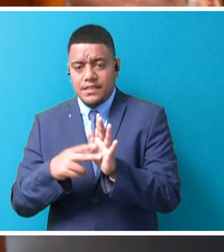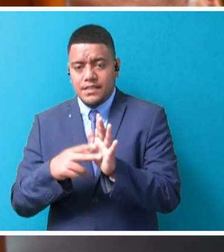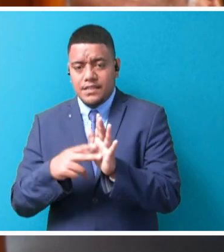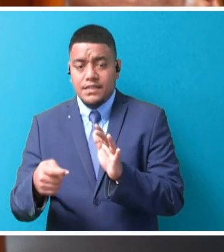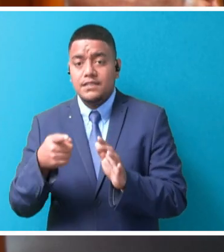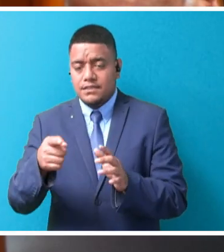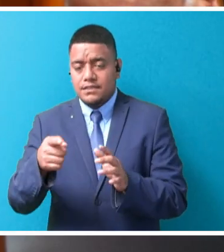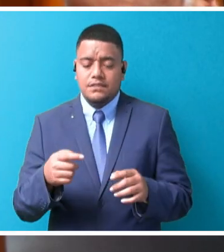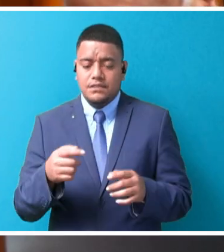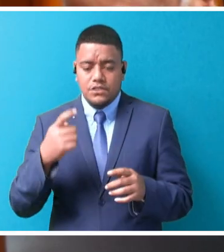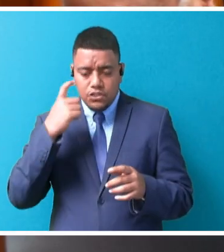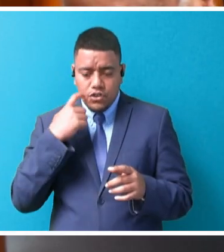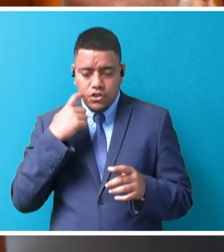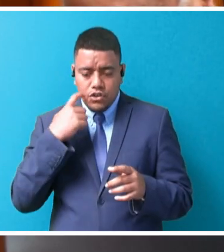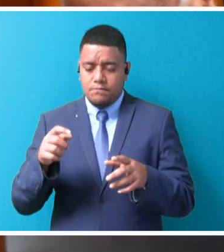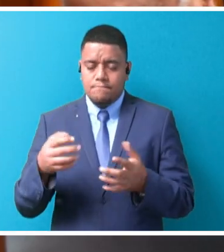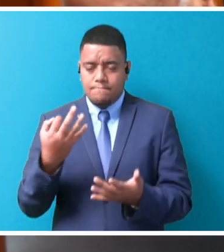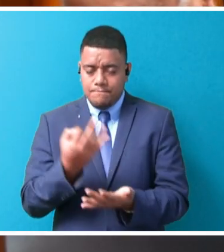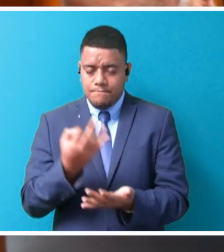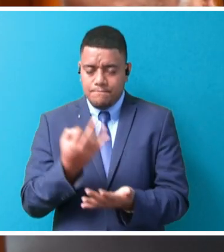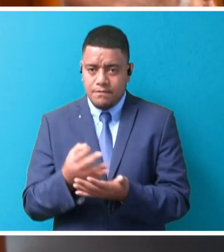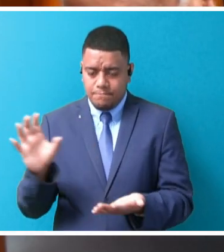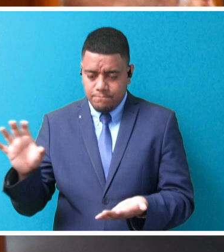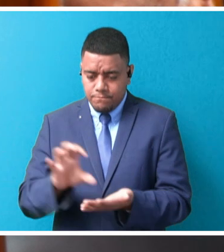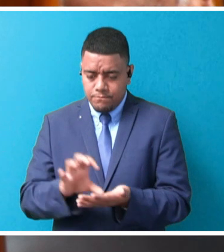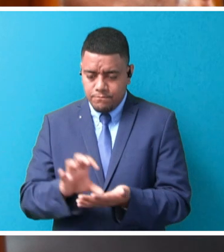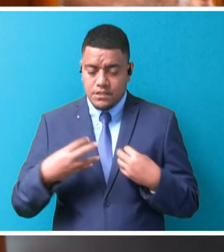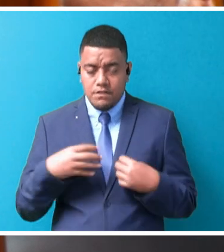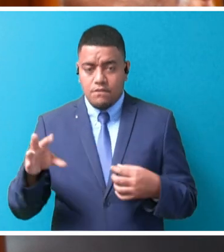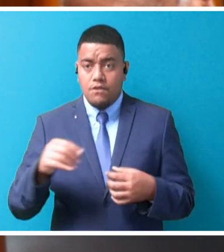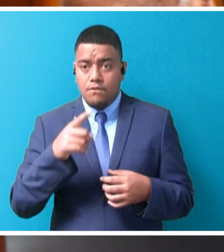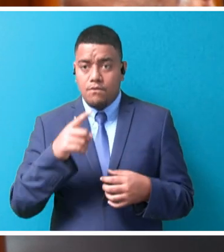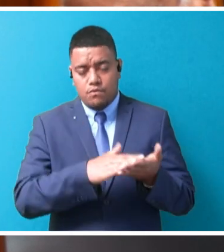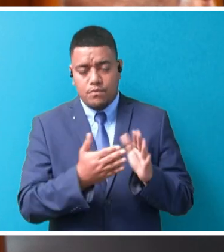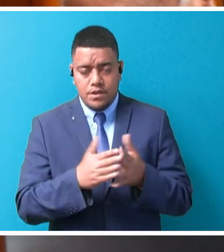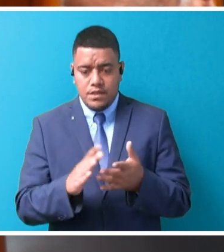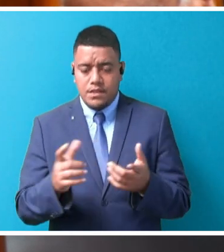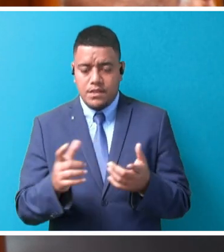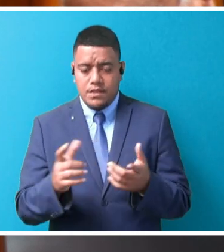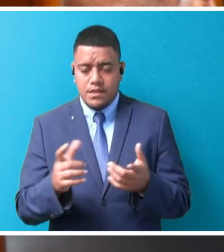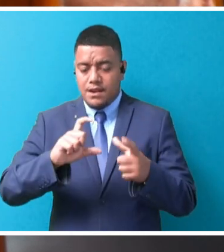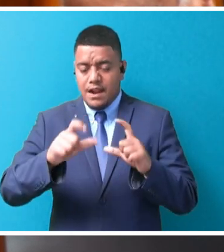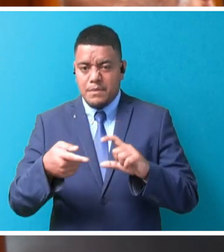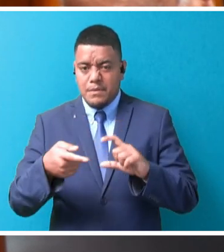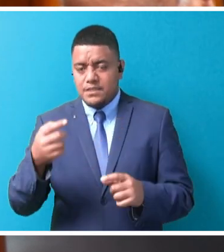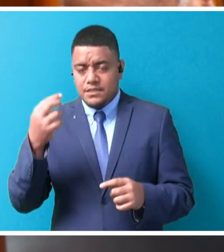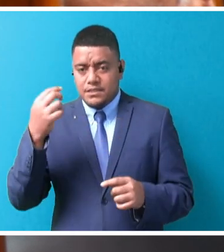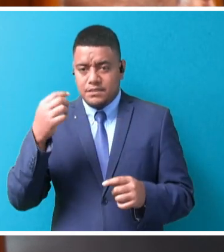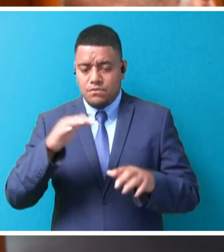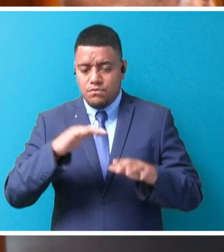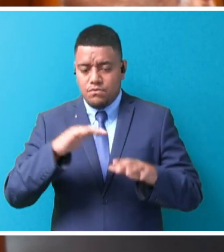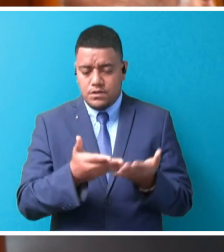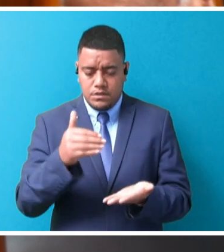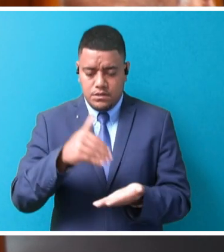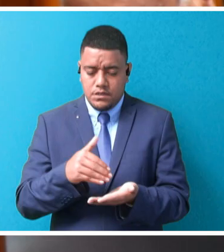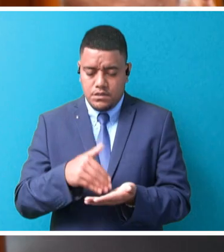partial relocation with funding they have received from the Community Climate Adaptation Fund of the Global Center for